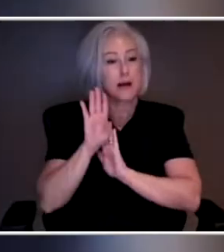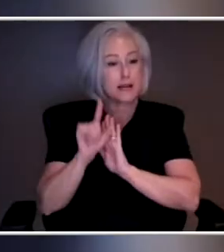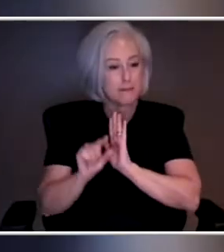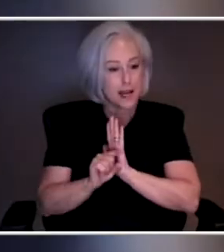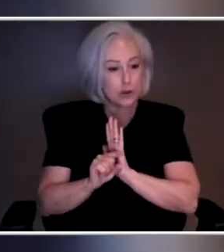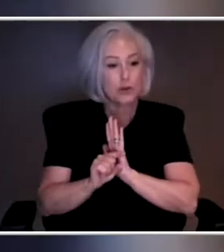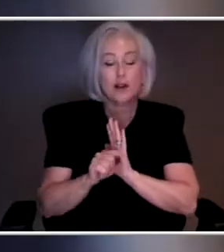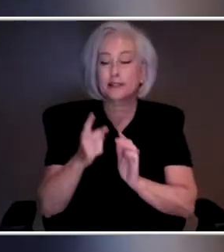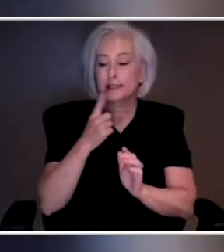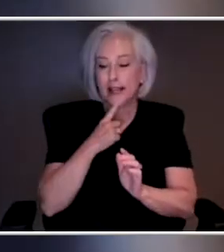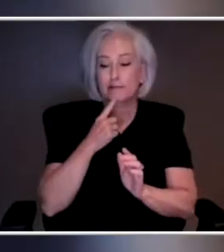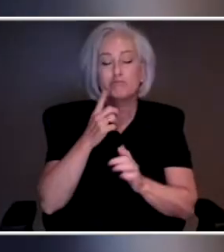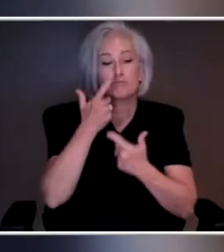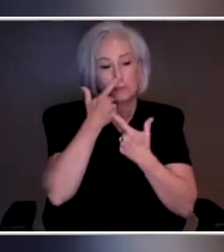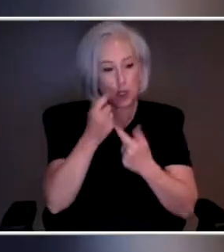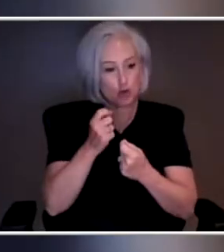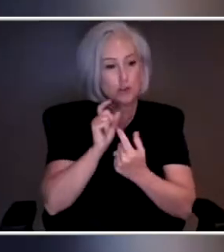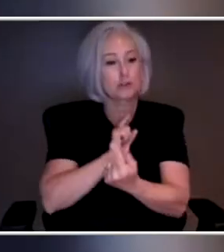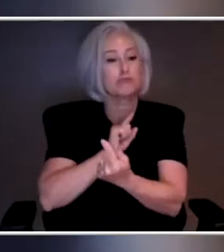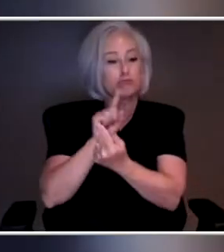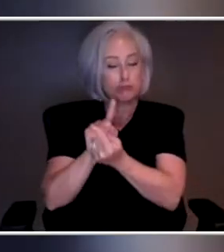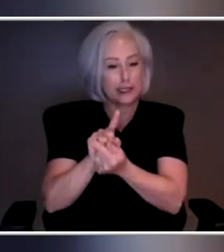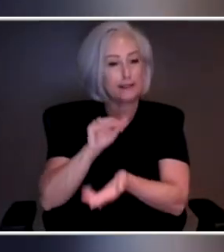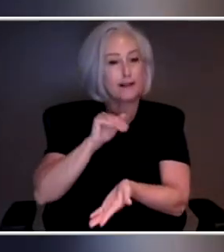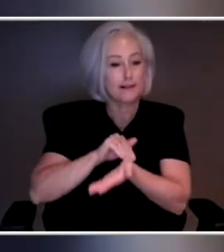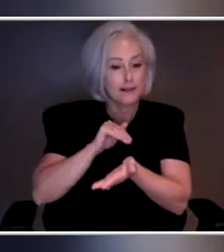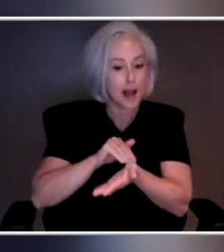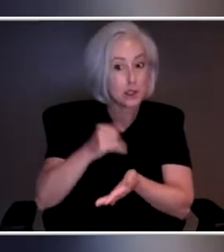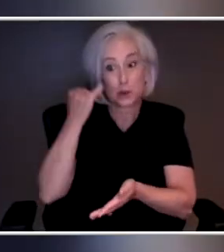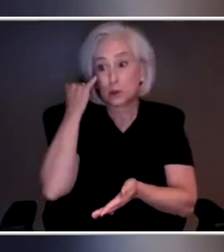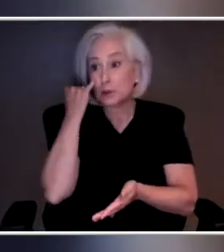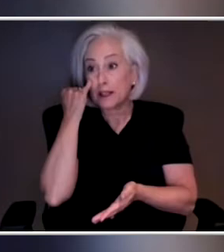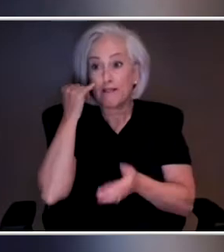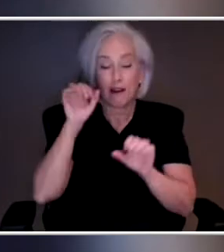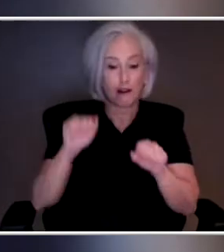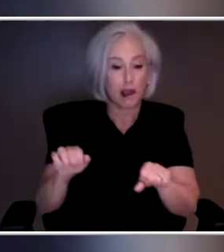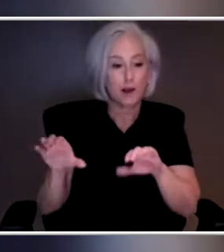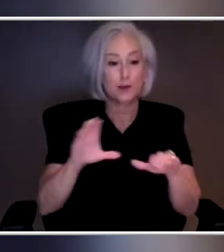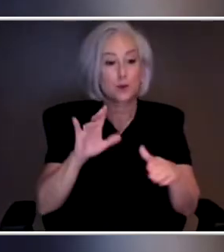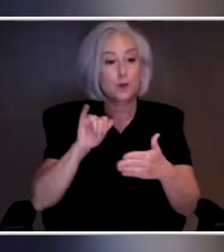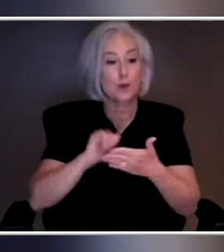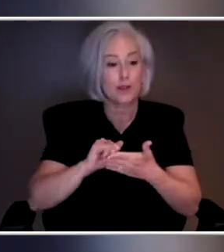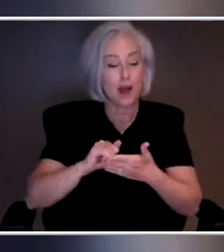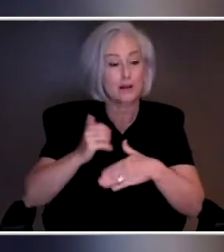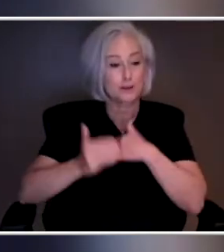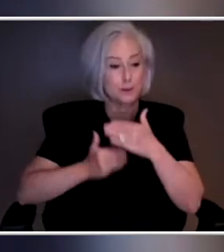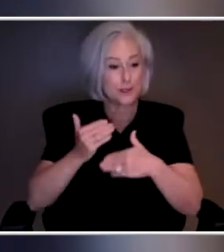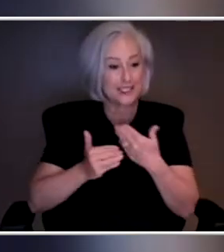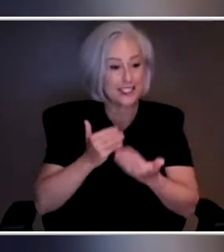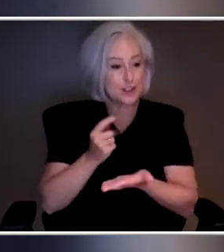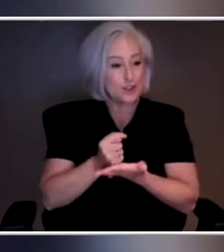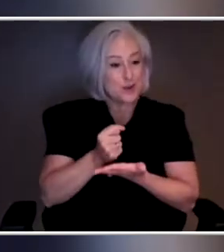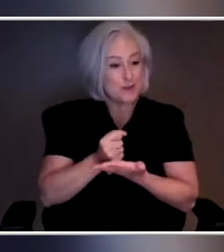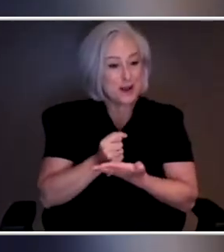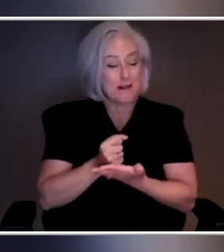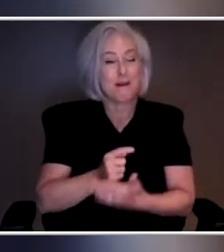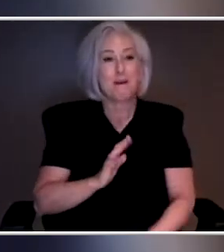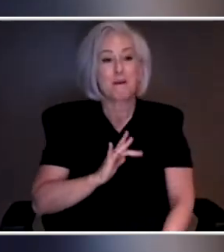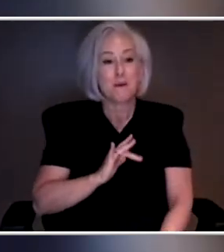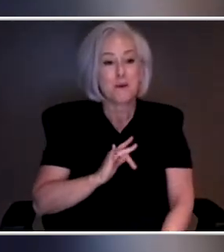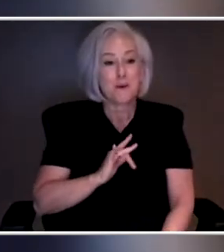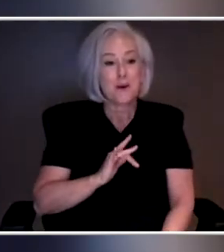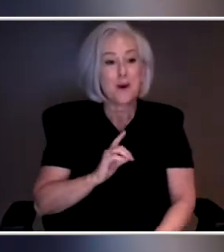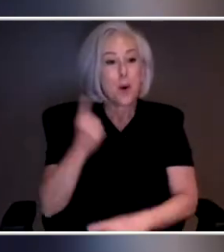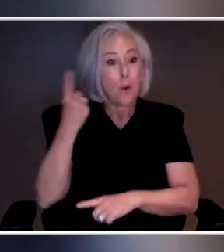interested in consulting with someone about whether I was a candidate for this procedure. And I got a lovely phone call less than a